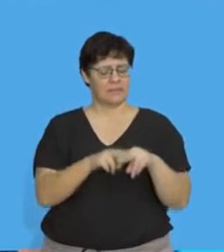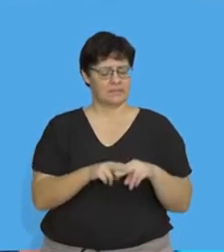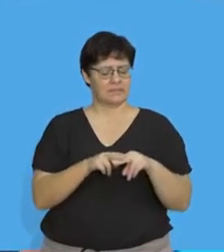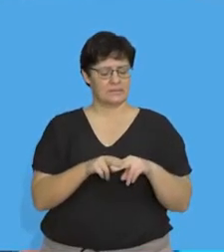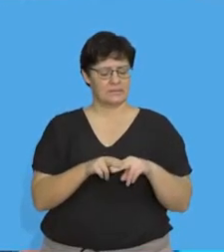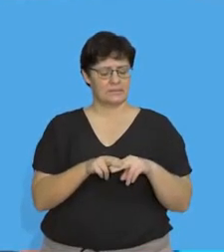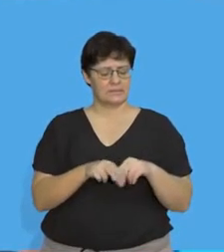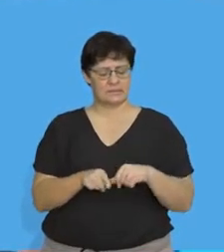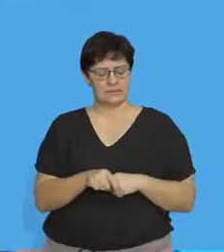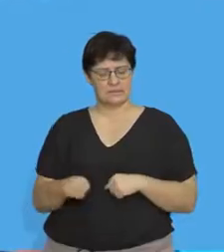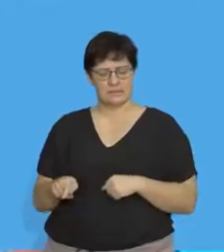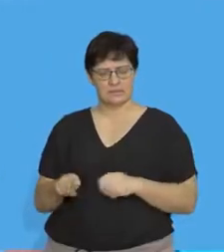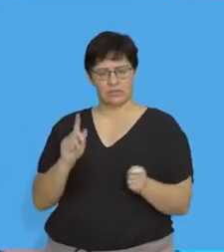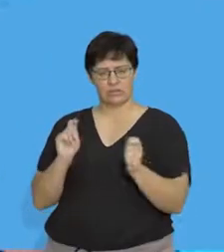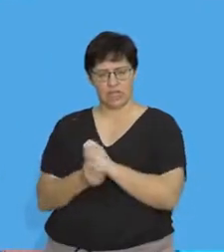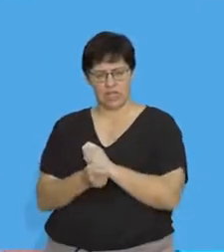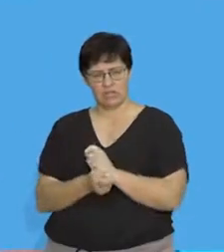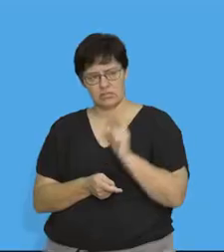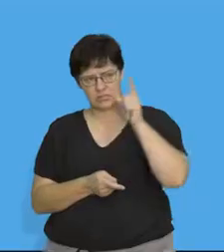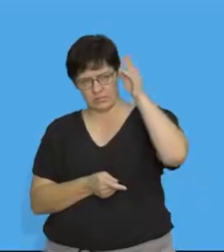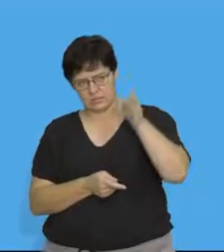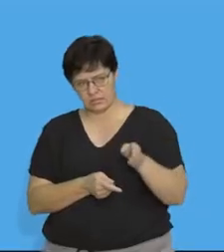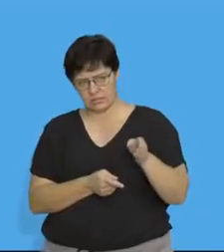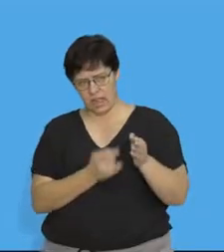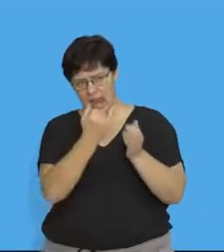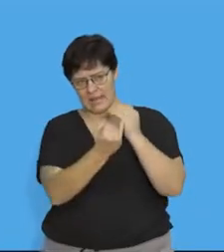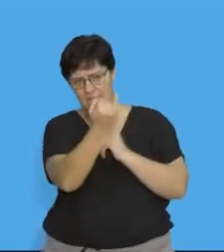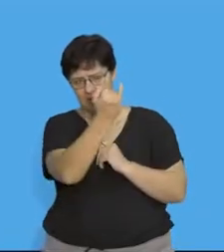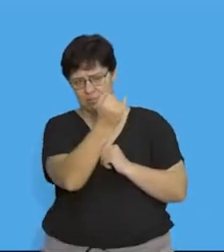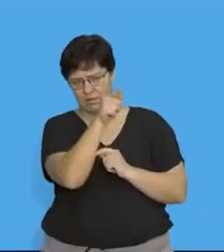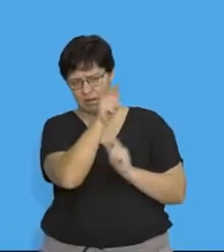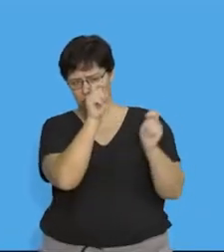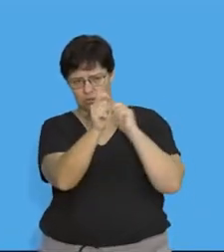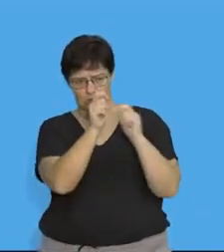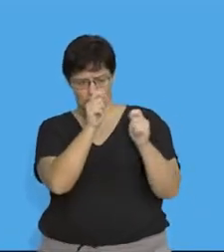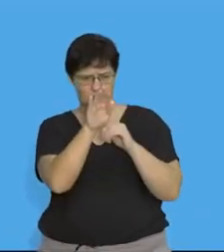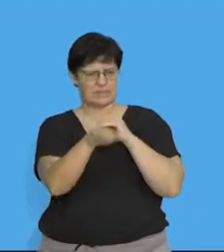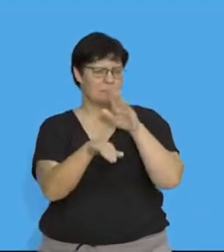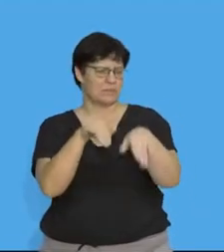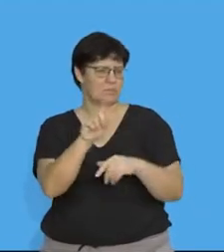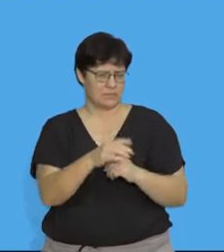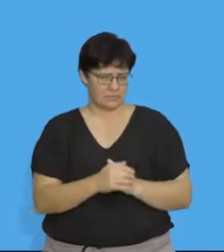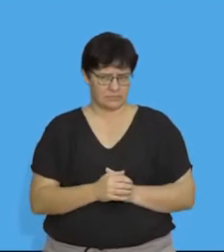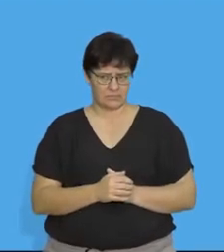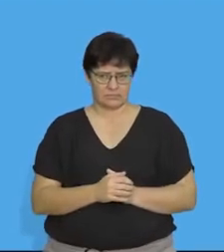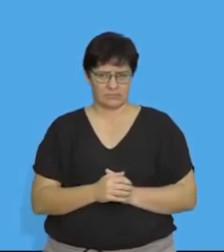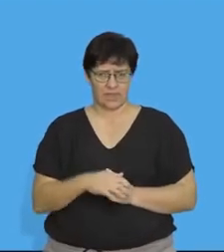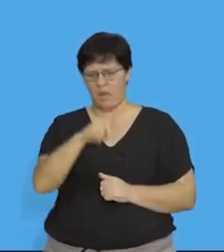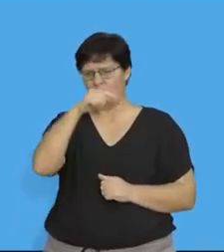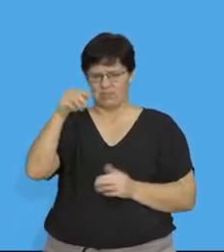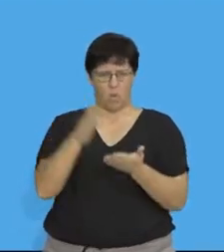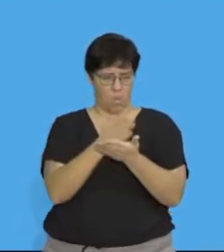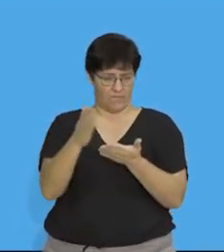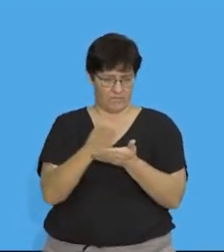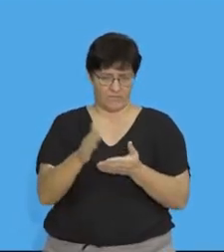with respect to the independent variable. What are the steps? And so I just want to remove my scribbles there